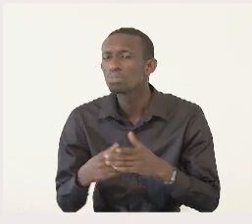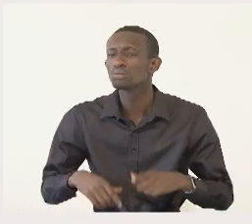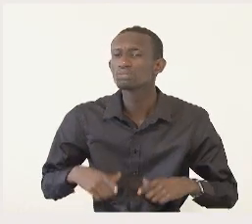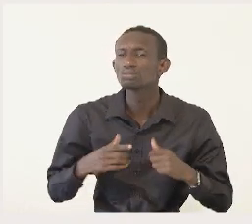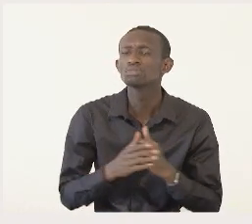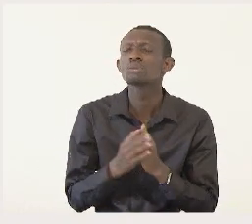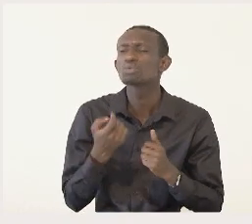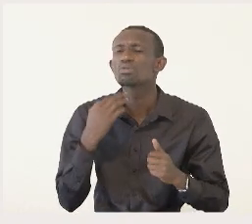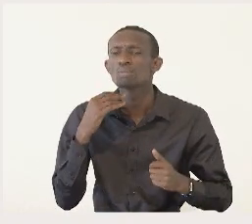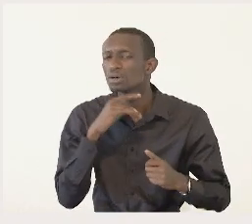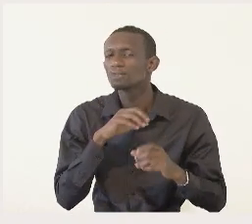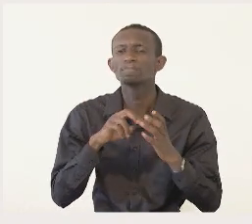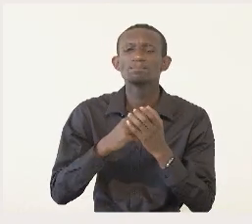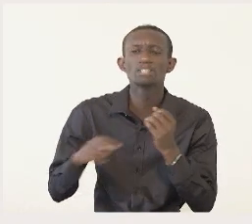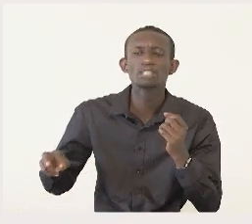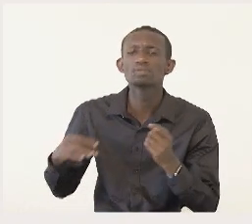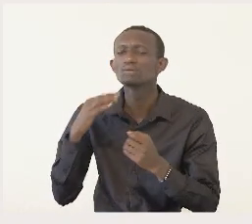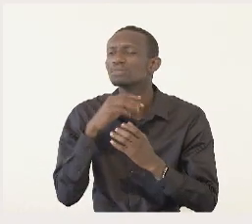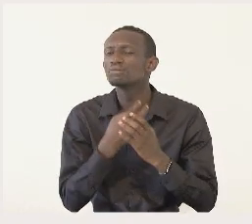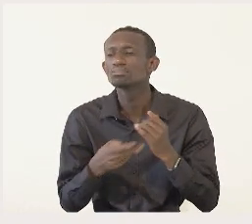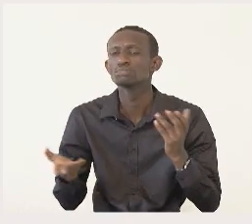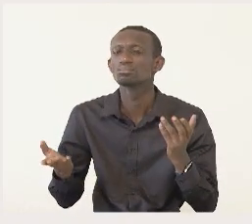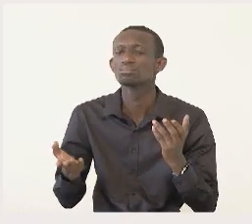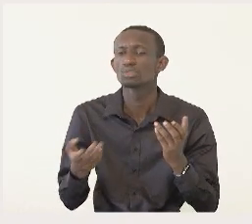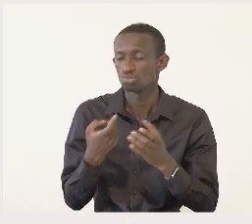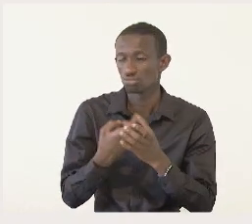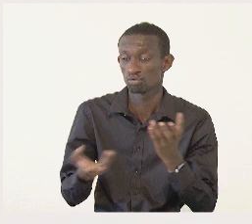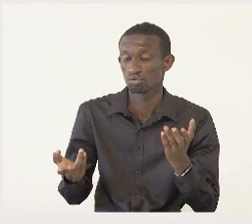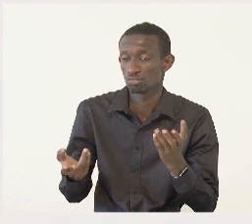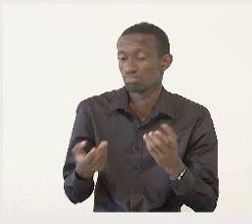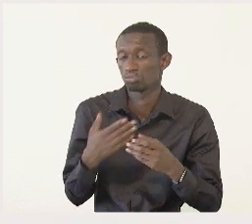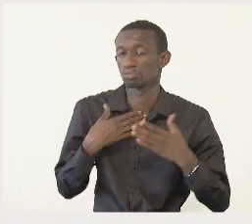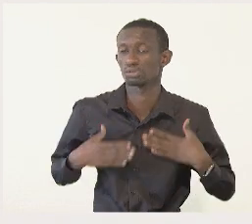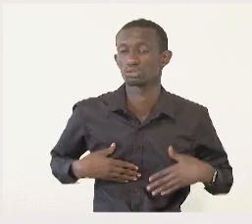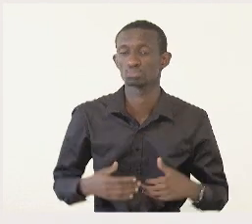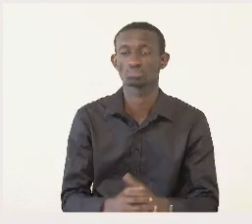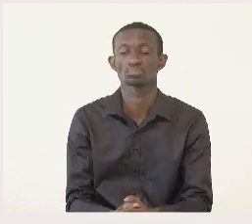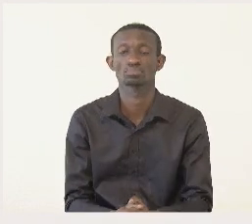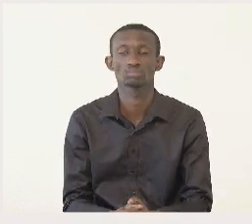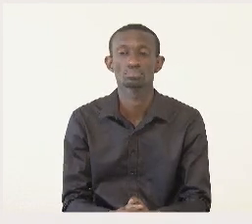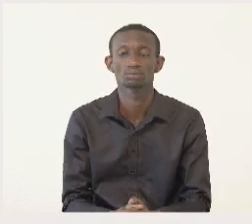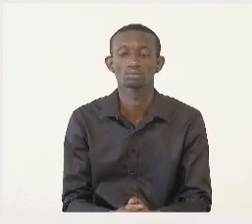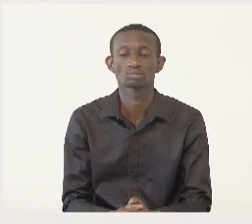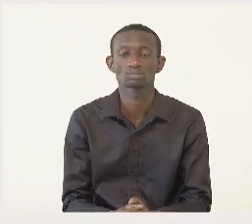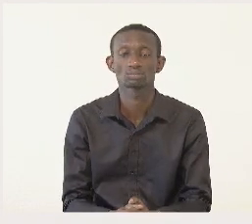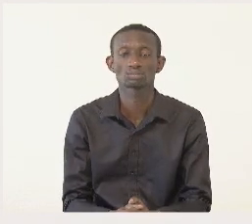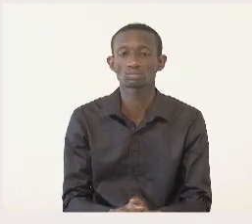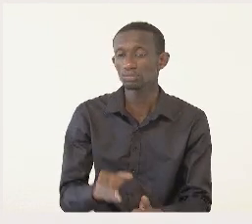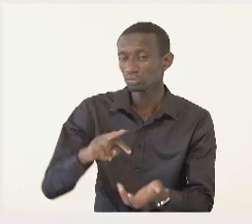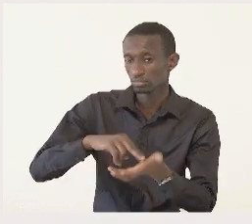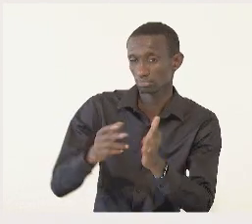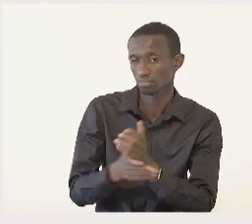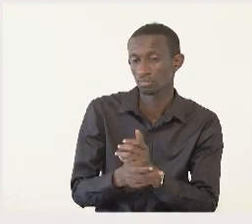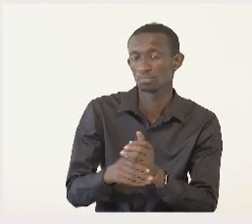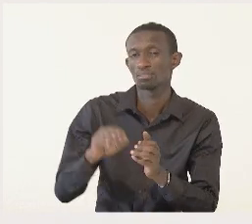to excrete, has to remove its waste product from its body, all right? So I said excretion is one